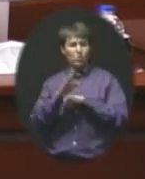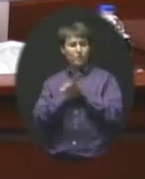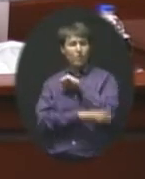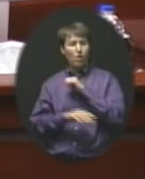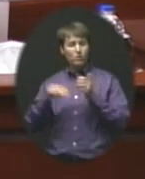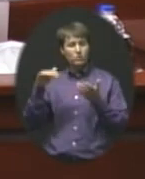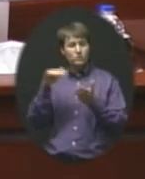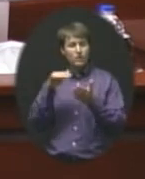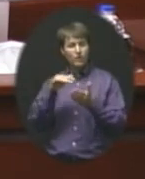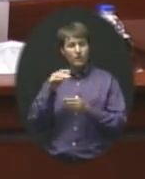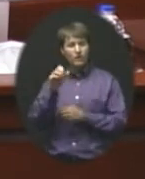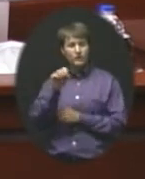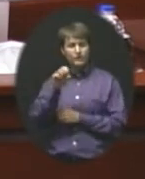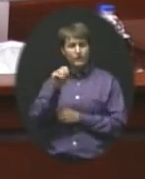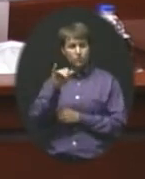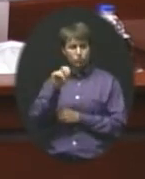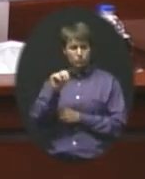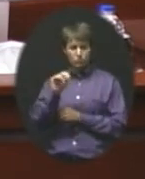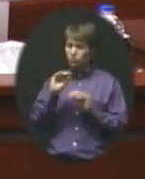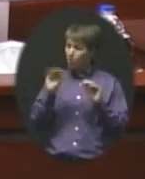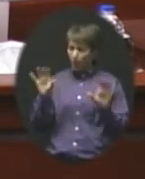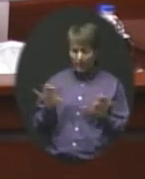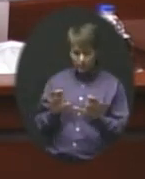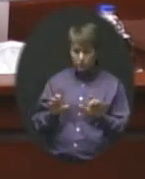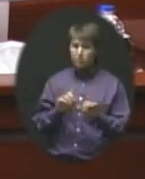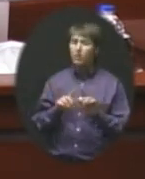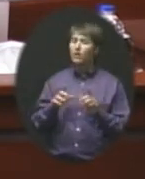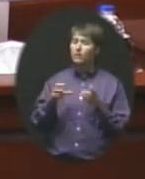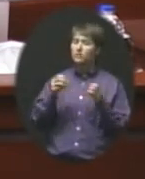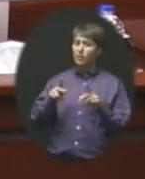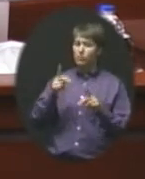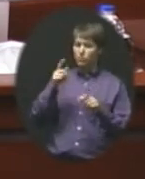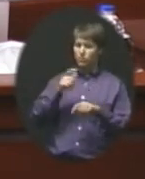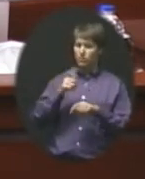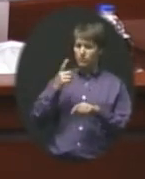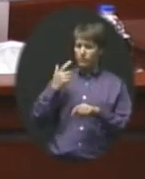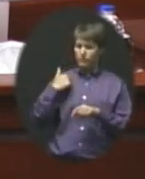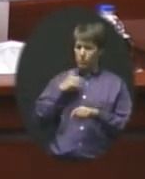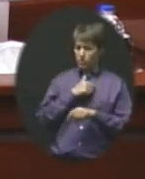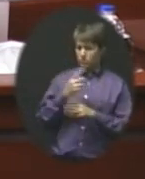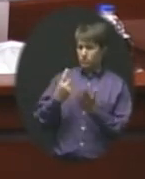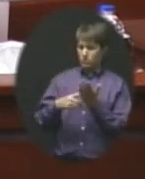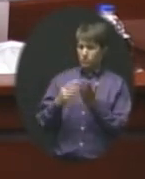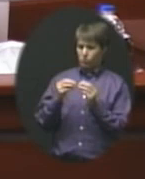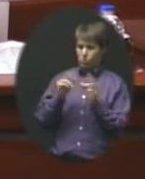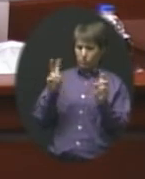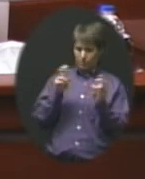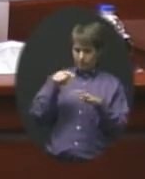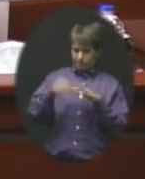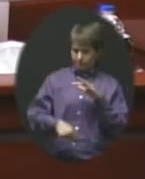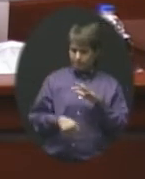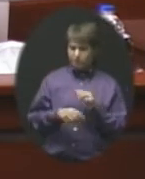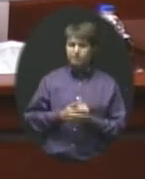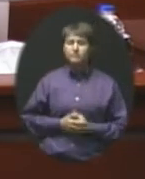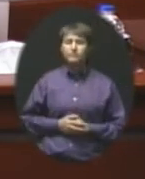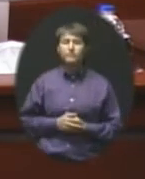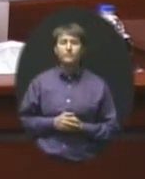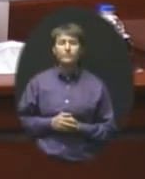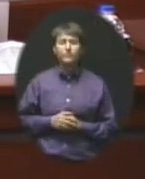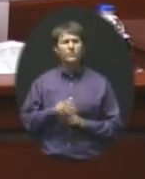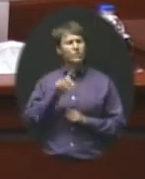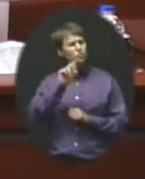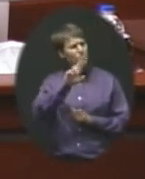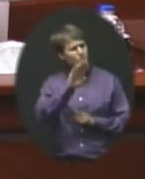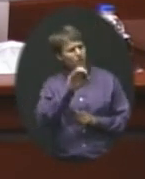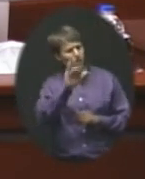that we usually have, where no action is taken, but it's a chance that we have to discuss some more topics in depth. Dr. Berry,